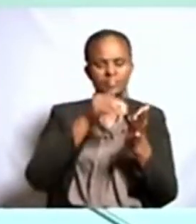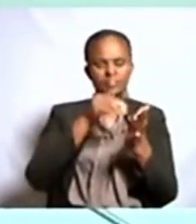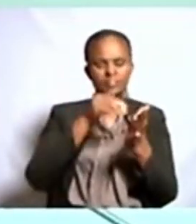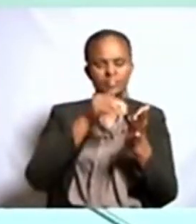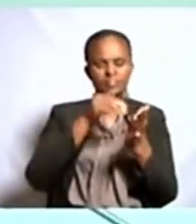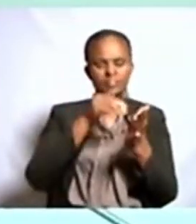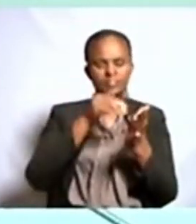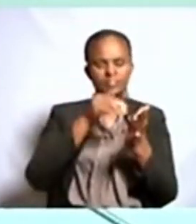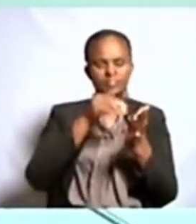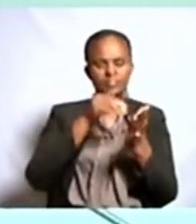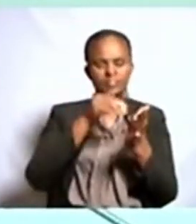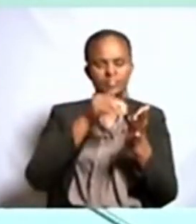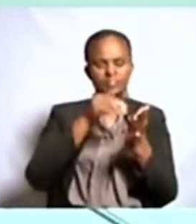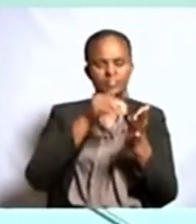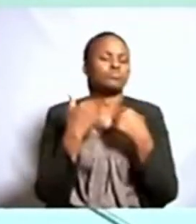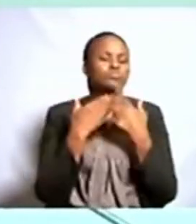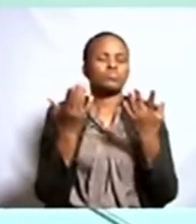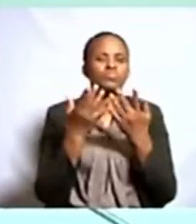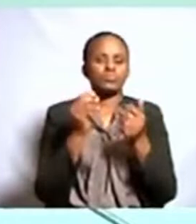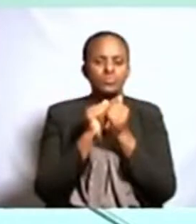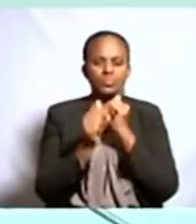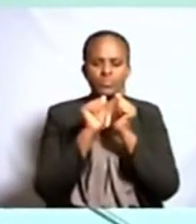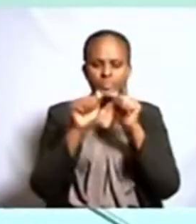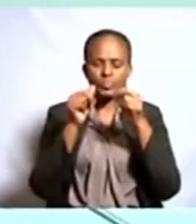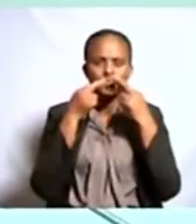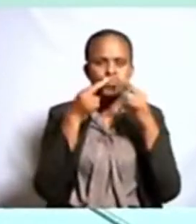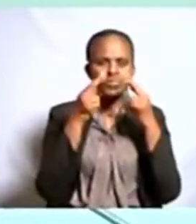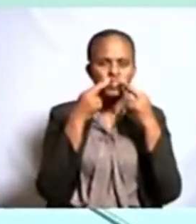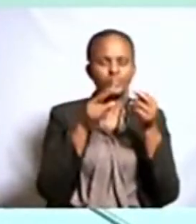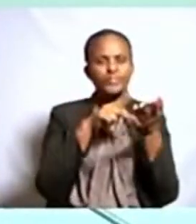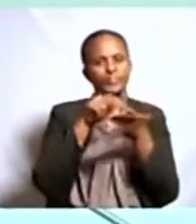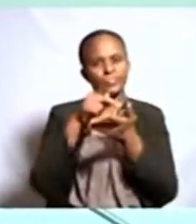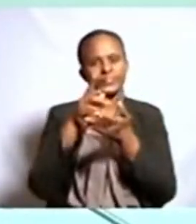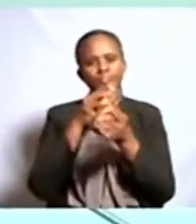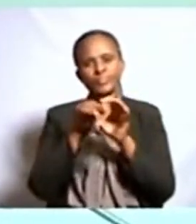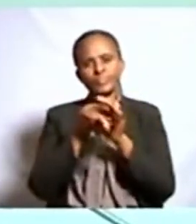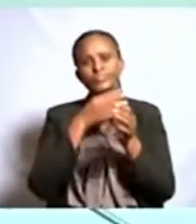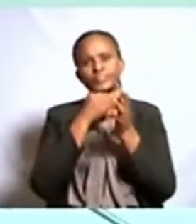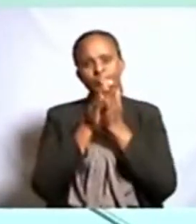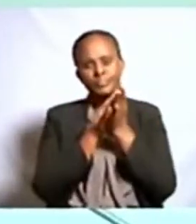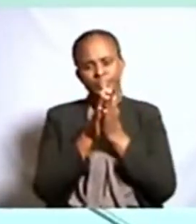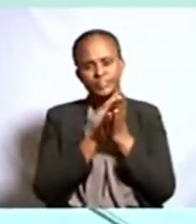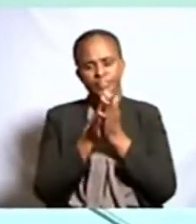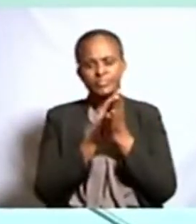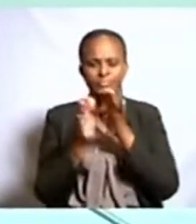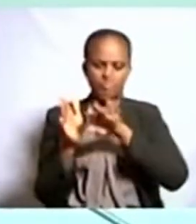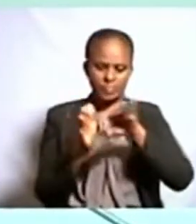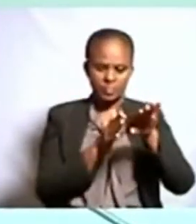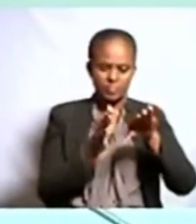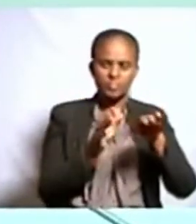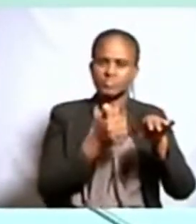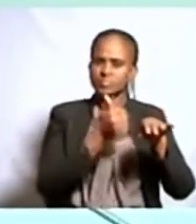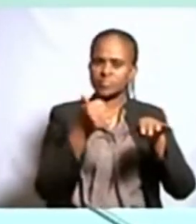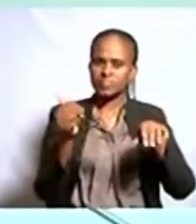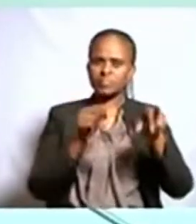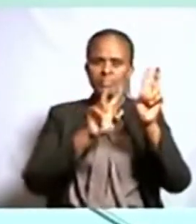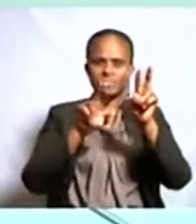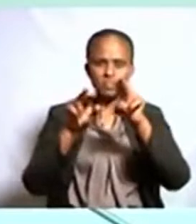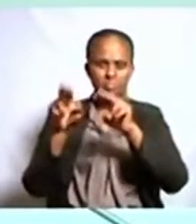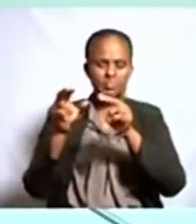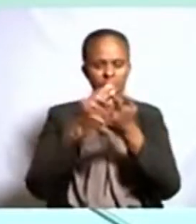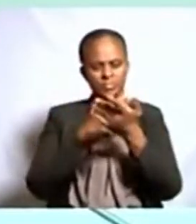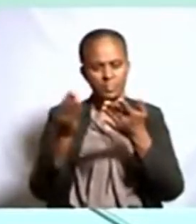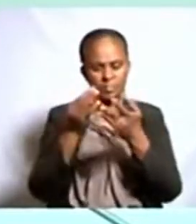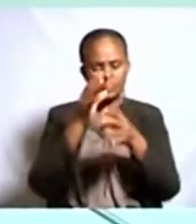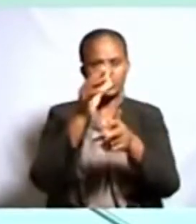been made to the supplier, which may result in payment of interest on the amount due. The following were observed. That's the failure